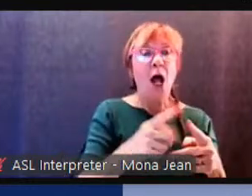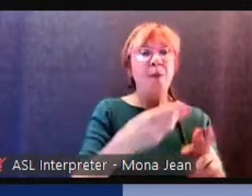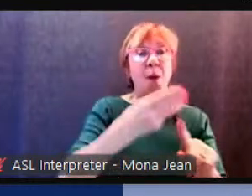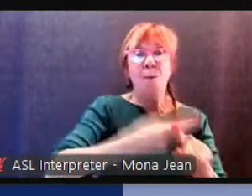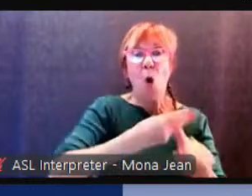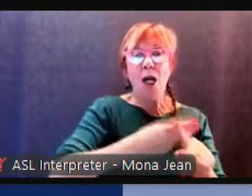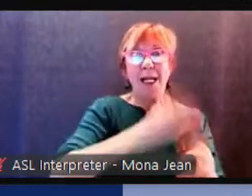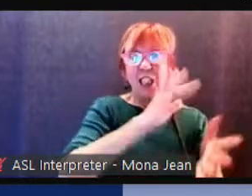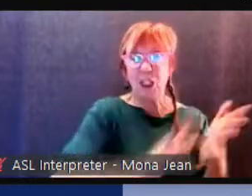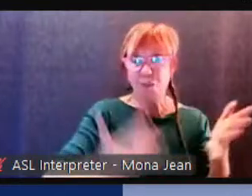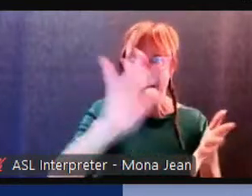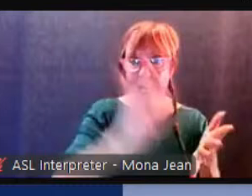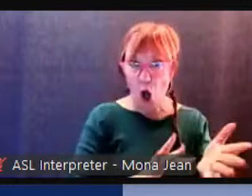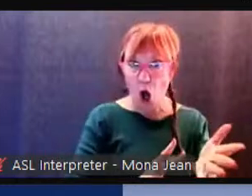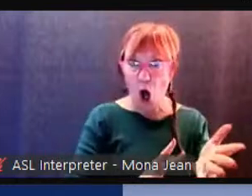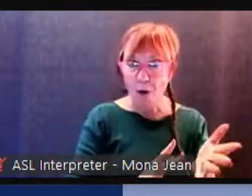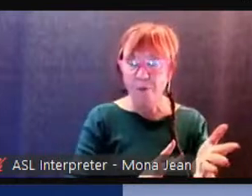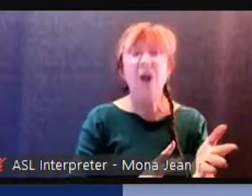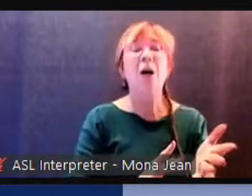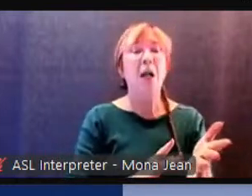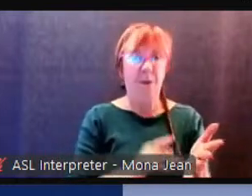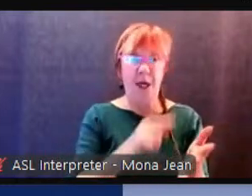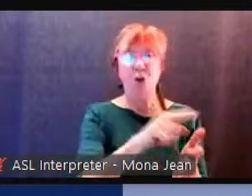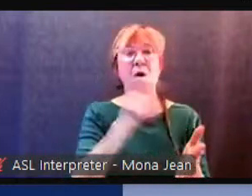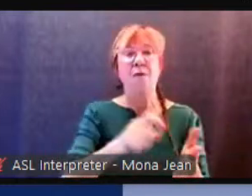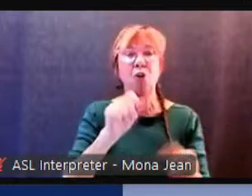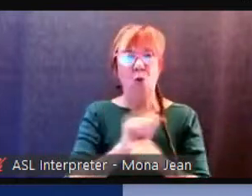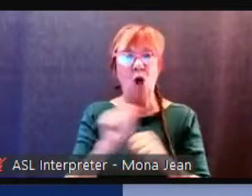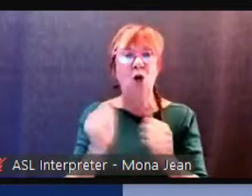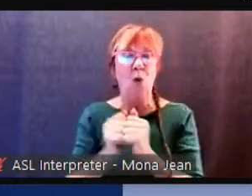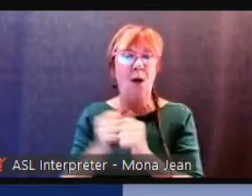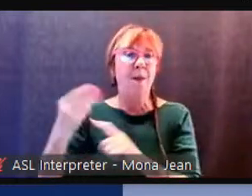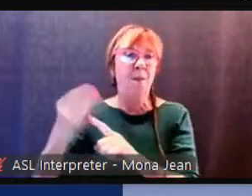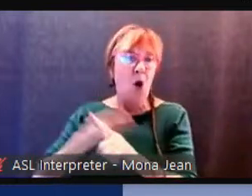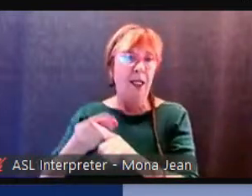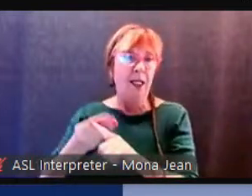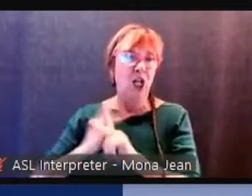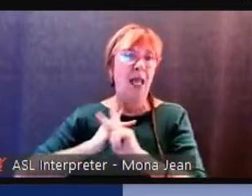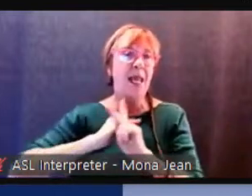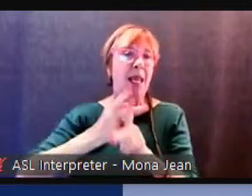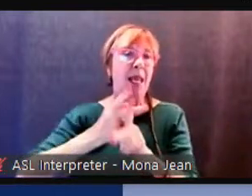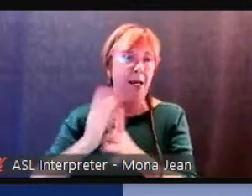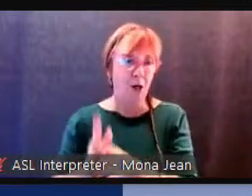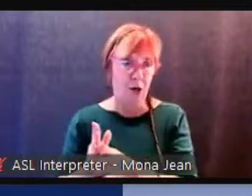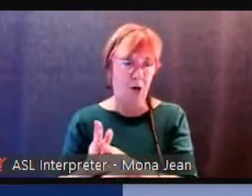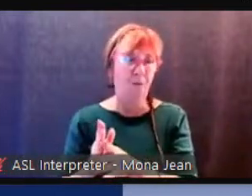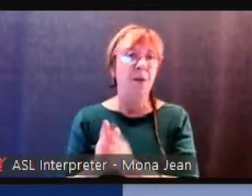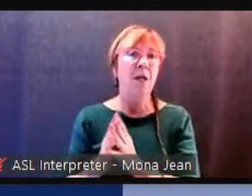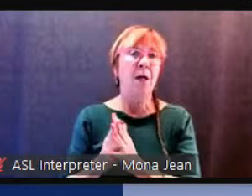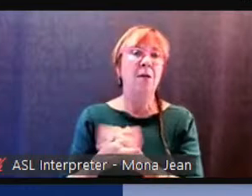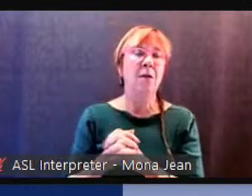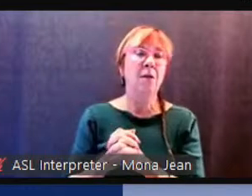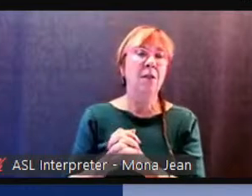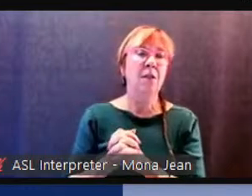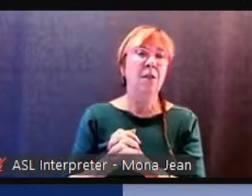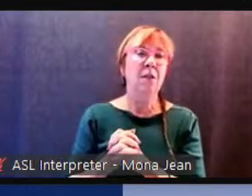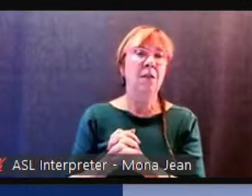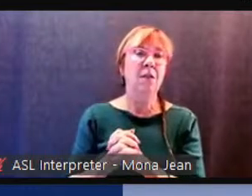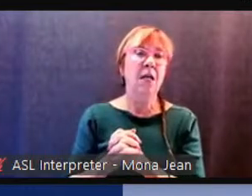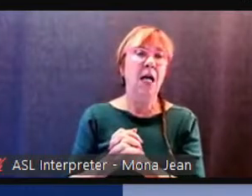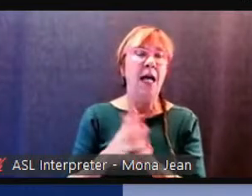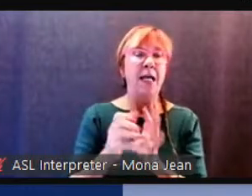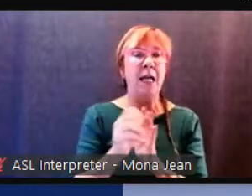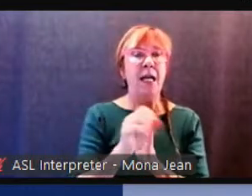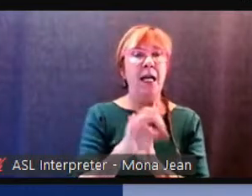with their lender as to the distribution of the settlement check. So once you have a contractor, you can work with them